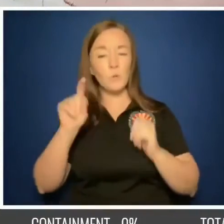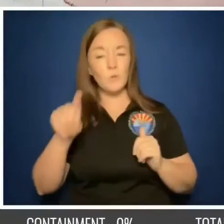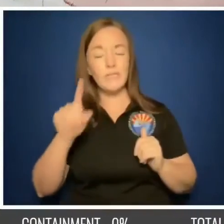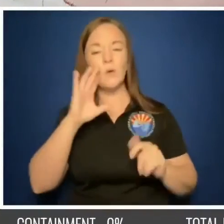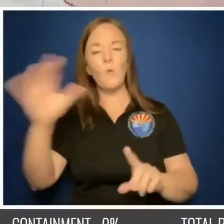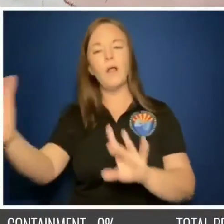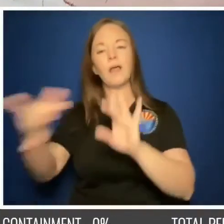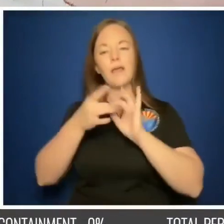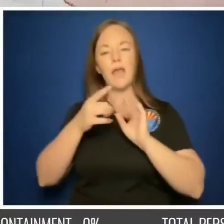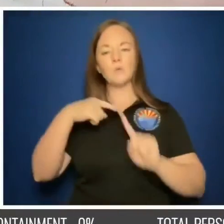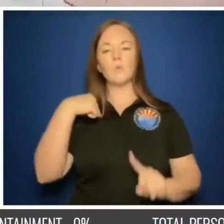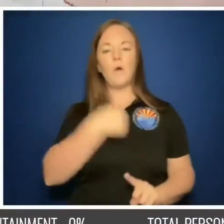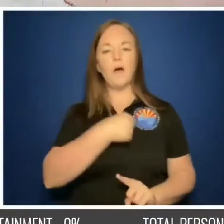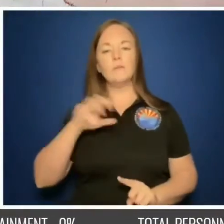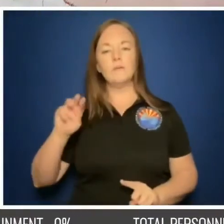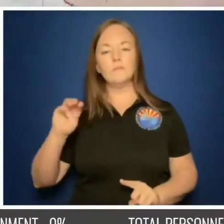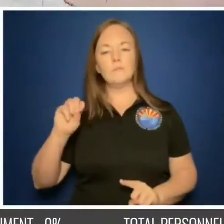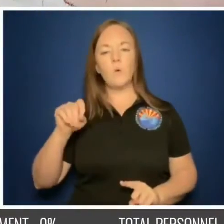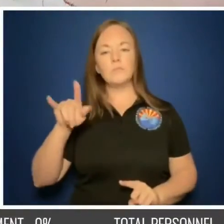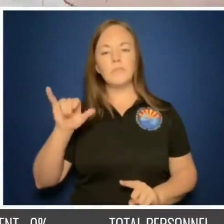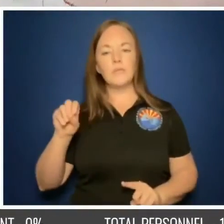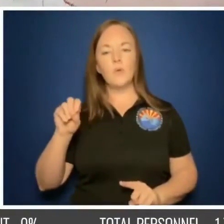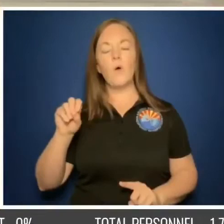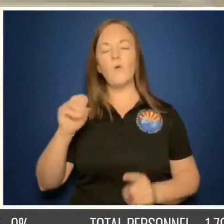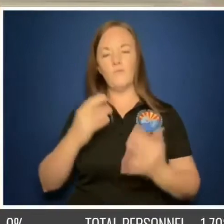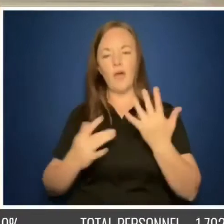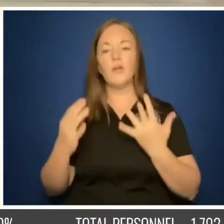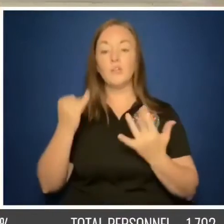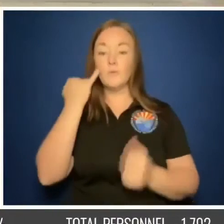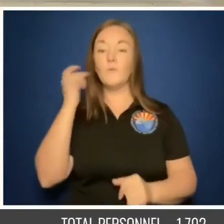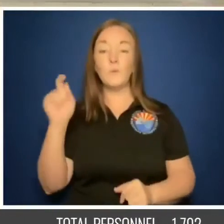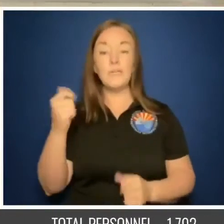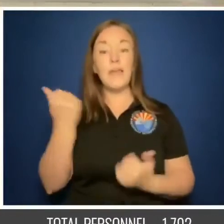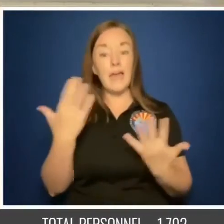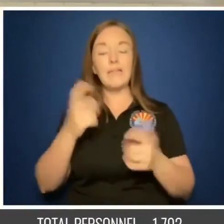need anything or have further questions, please dial that number. Thank you.